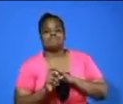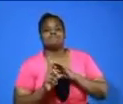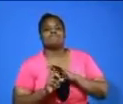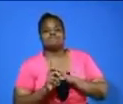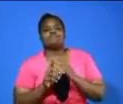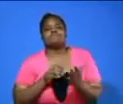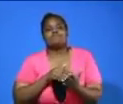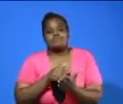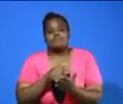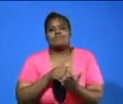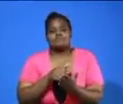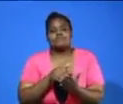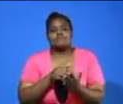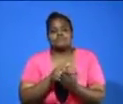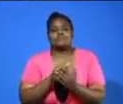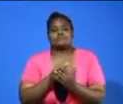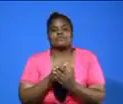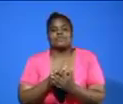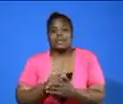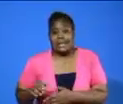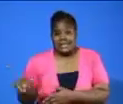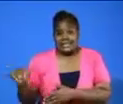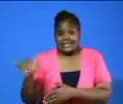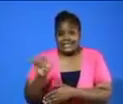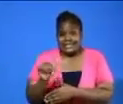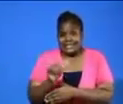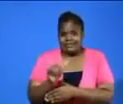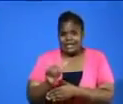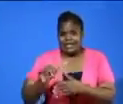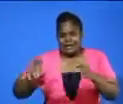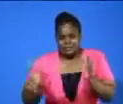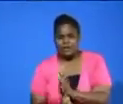like an erupting volcano,